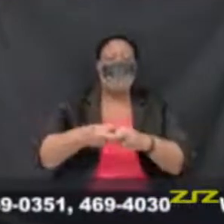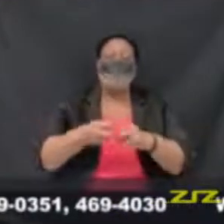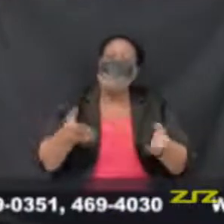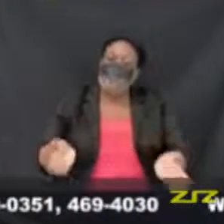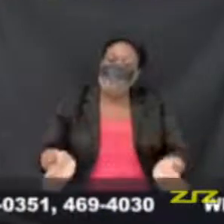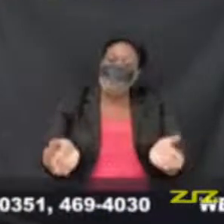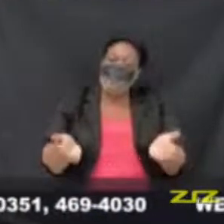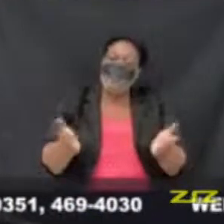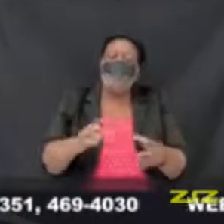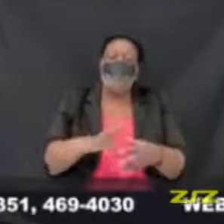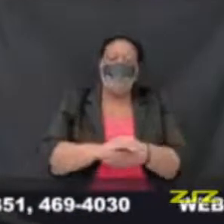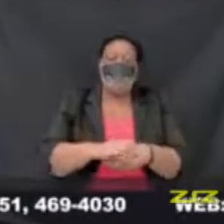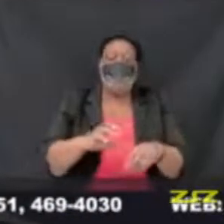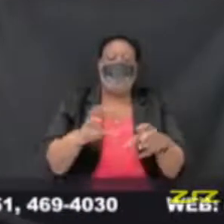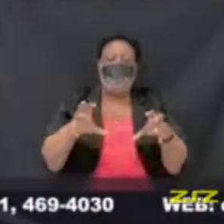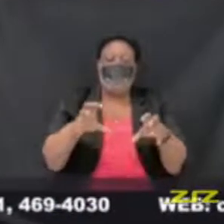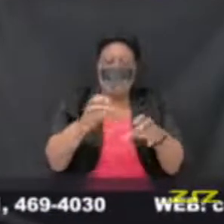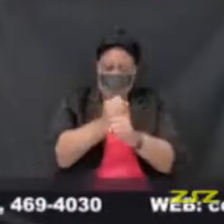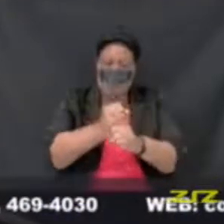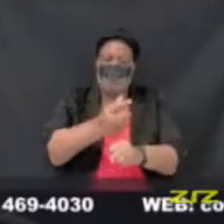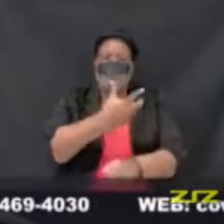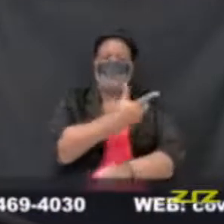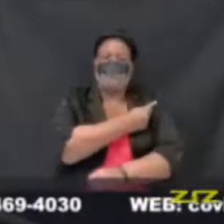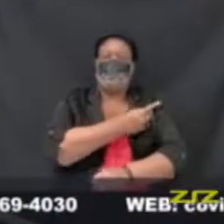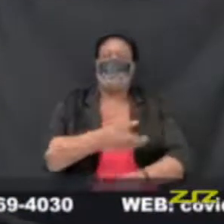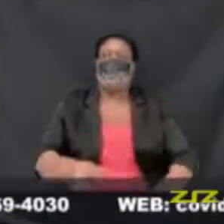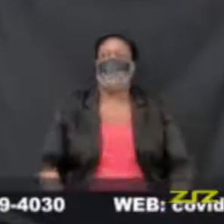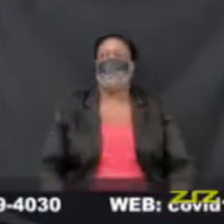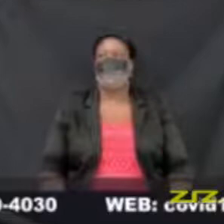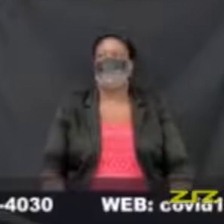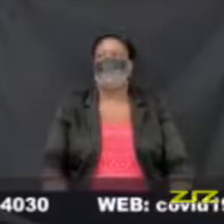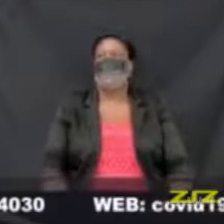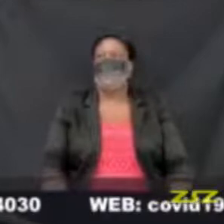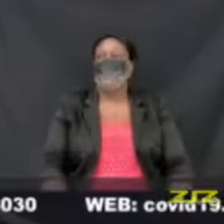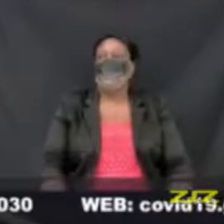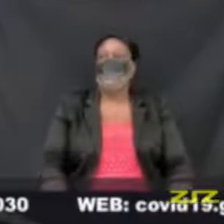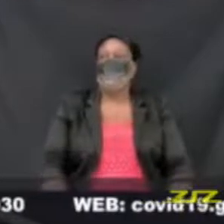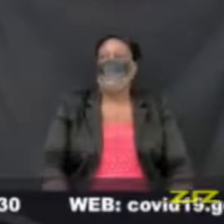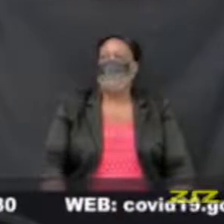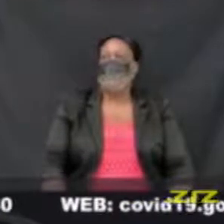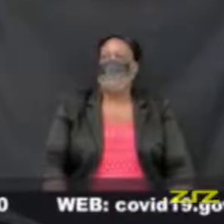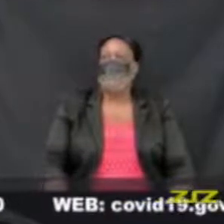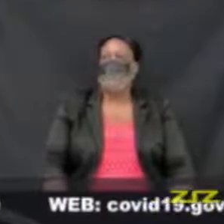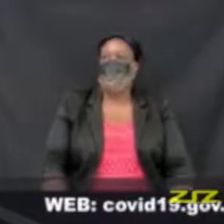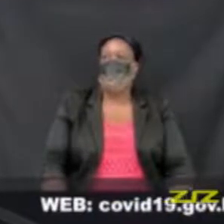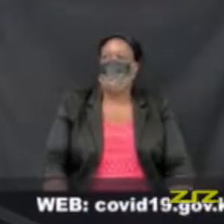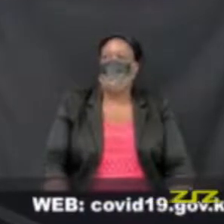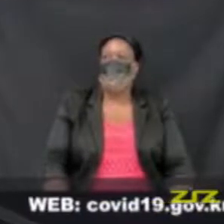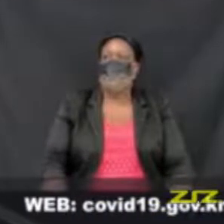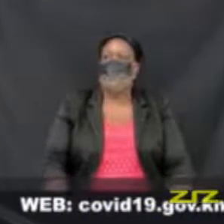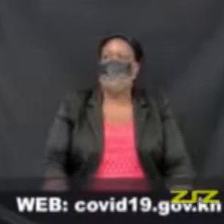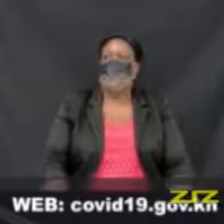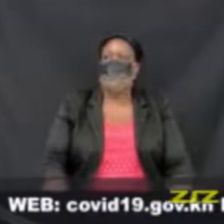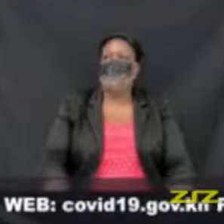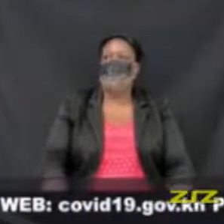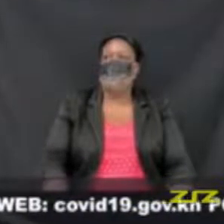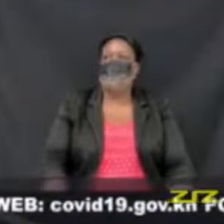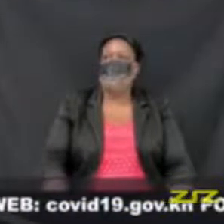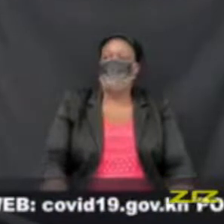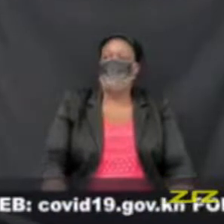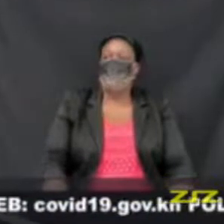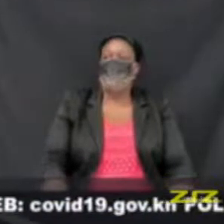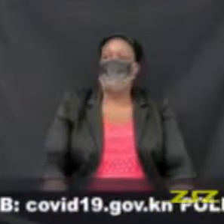vaccine. As of today, more than 4.9 billion doses of the vaccines have been delivered.